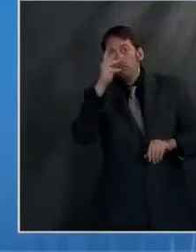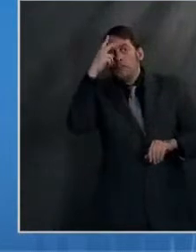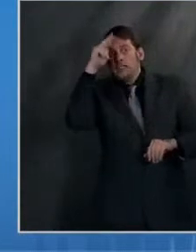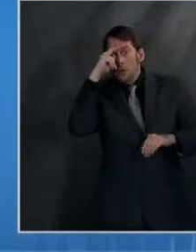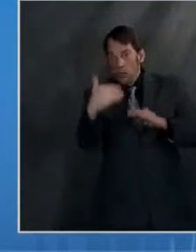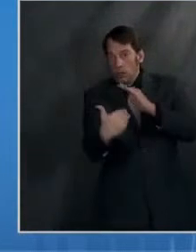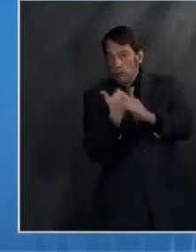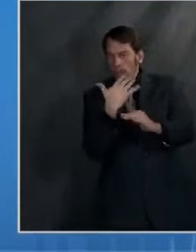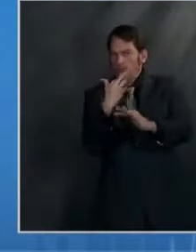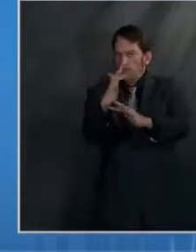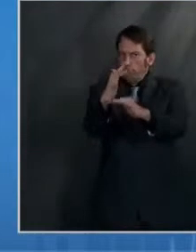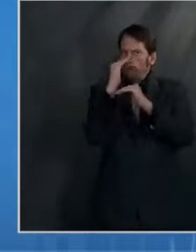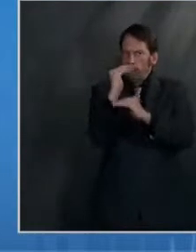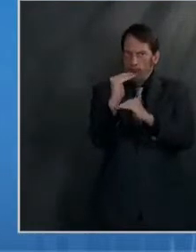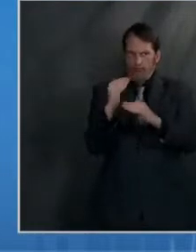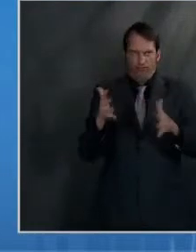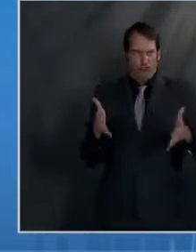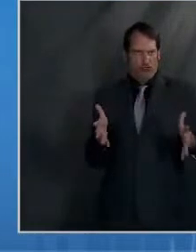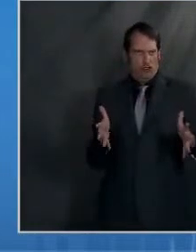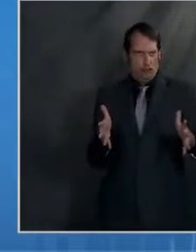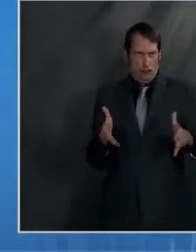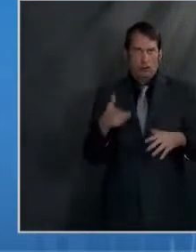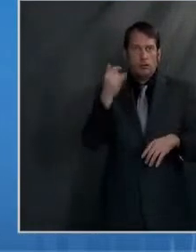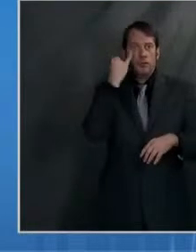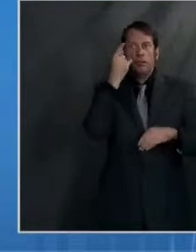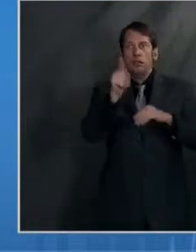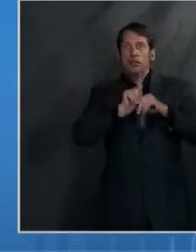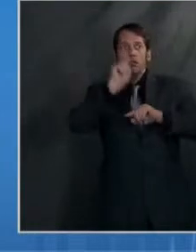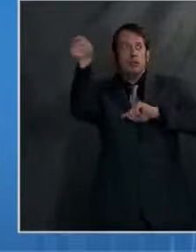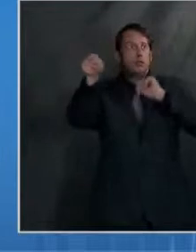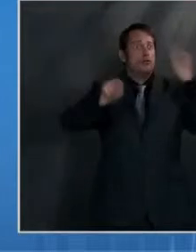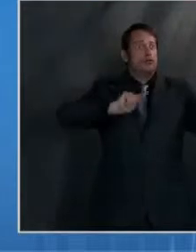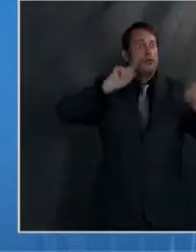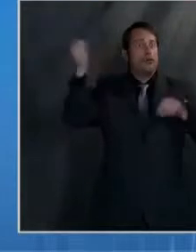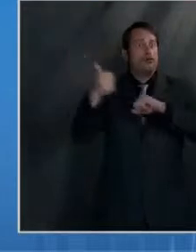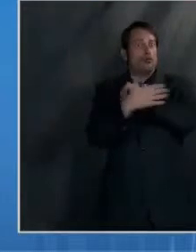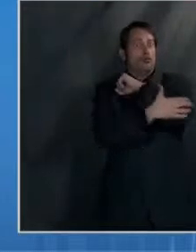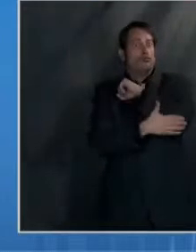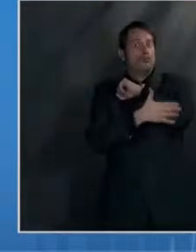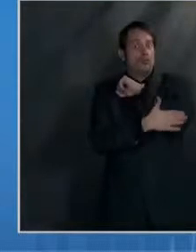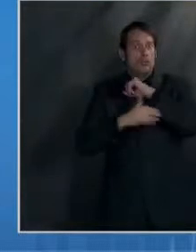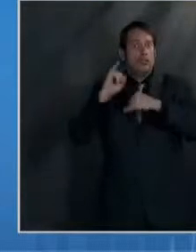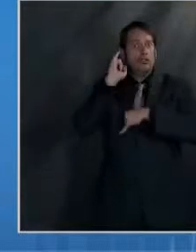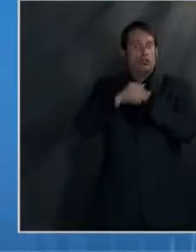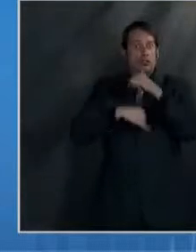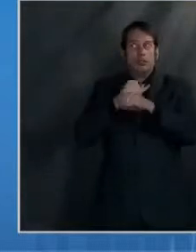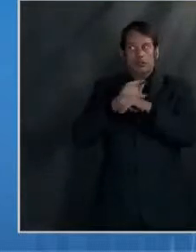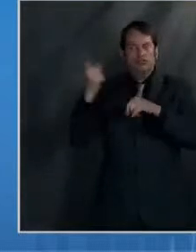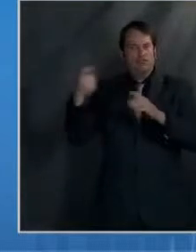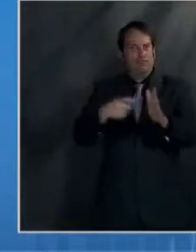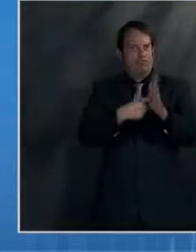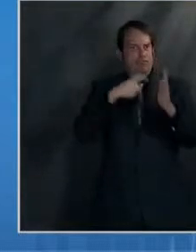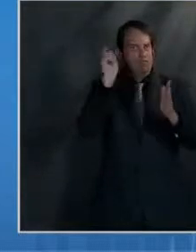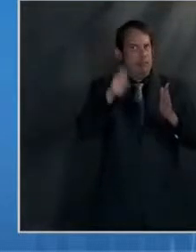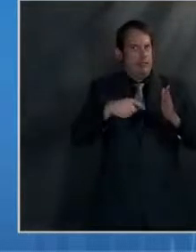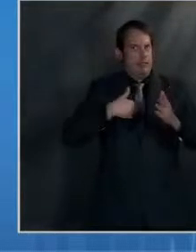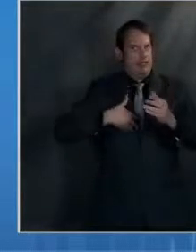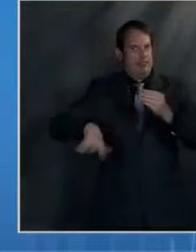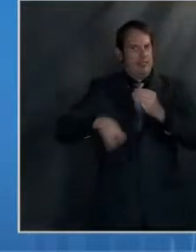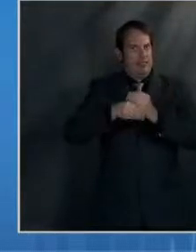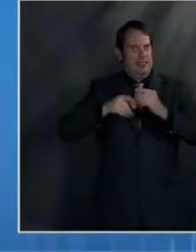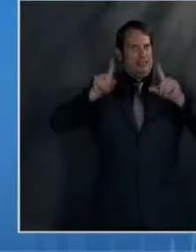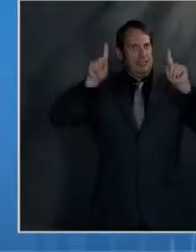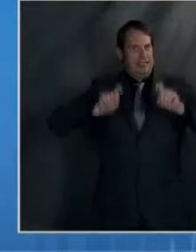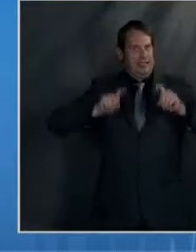requires a test, a negative test 3 days in advance, and then quarantining once you land